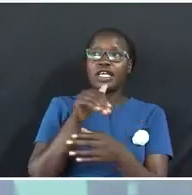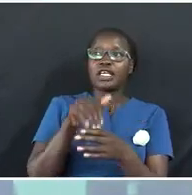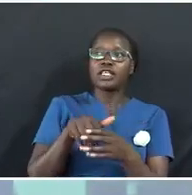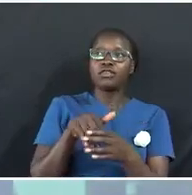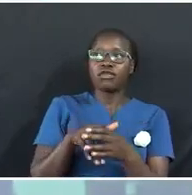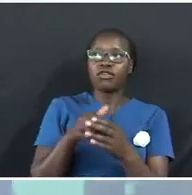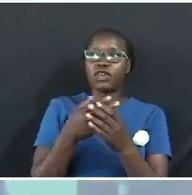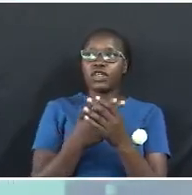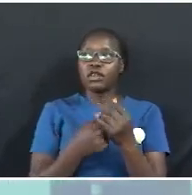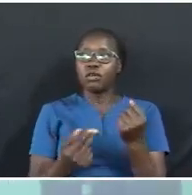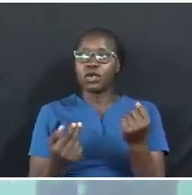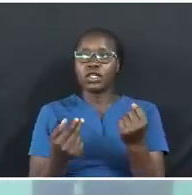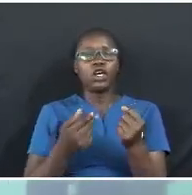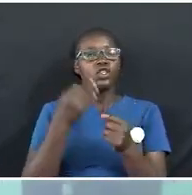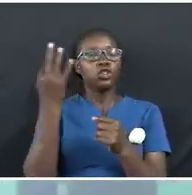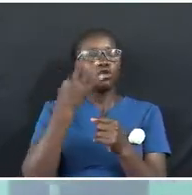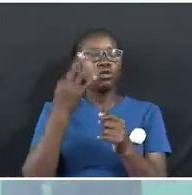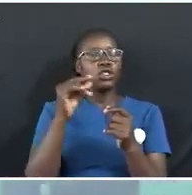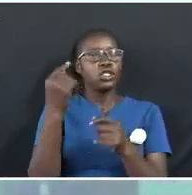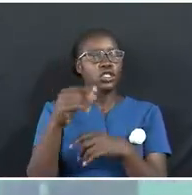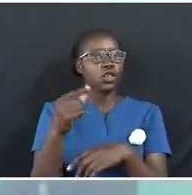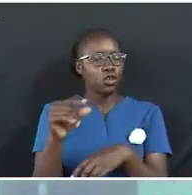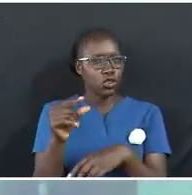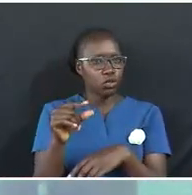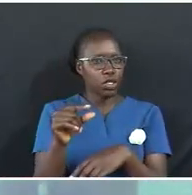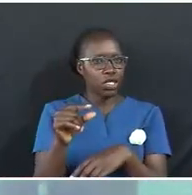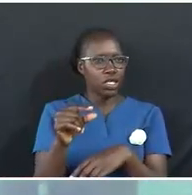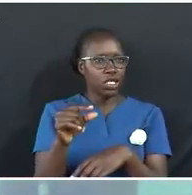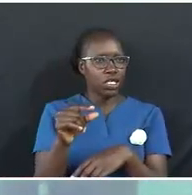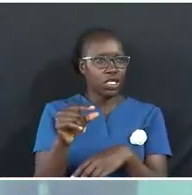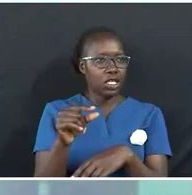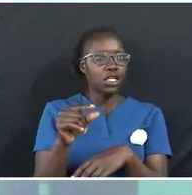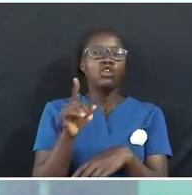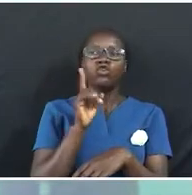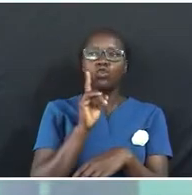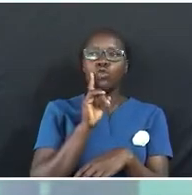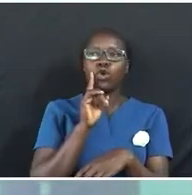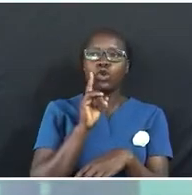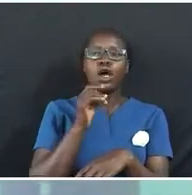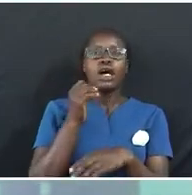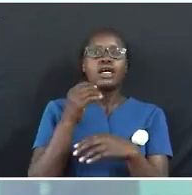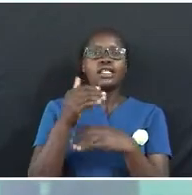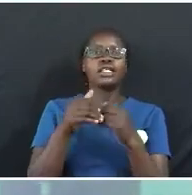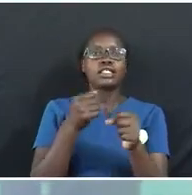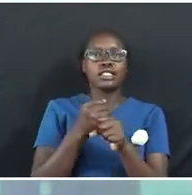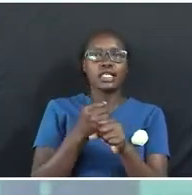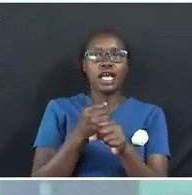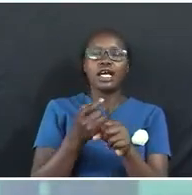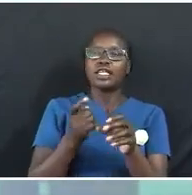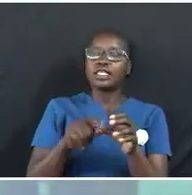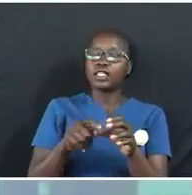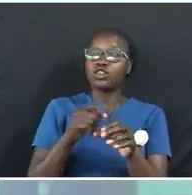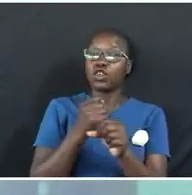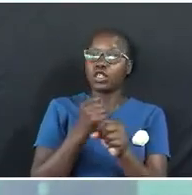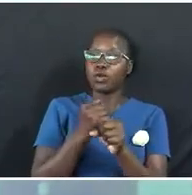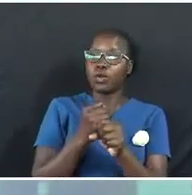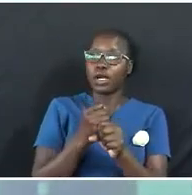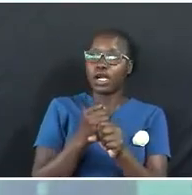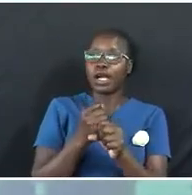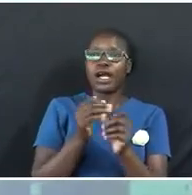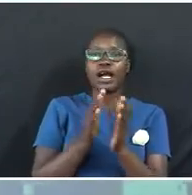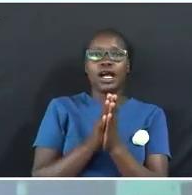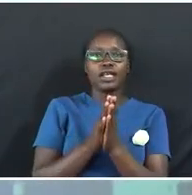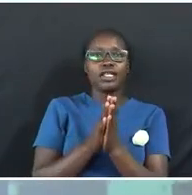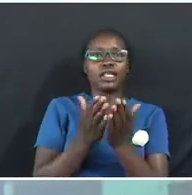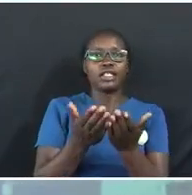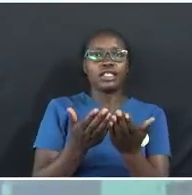decides to bring the gospel into a climax tomorrow, next year, the year 2025, then you and me